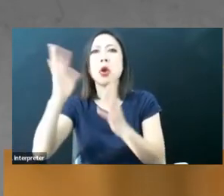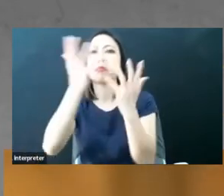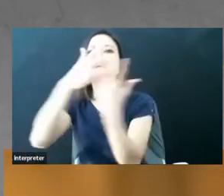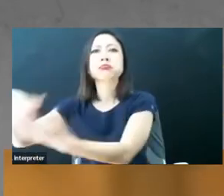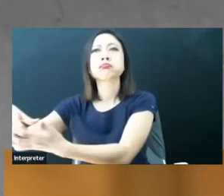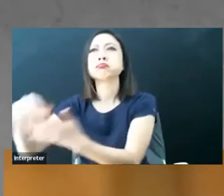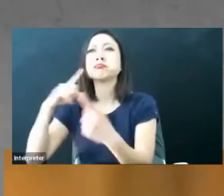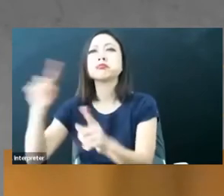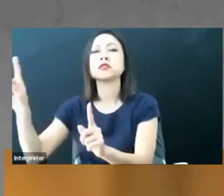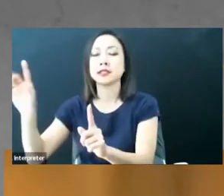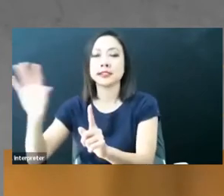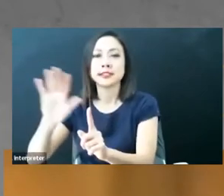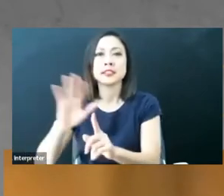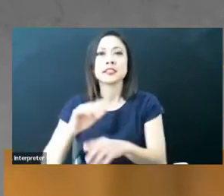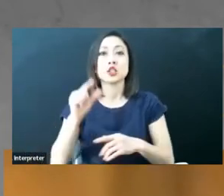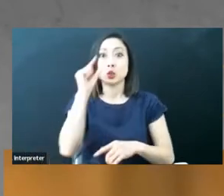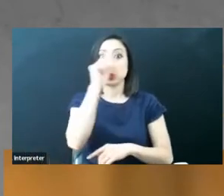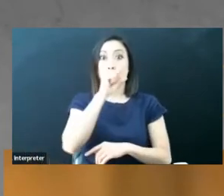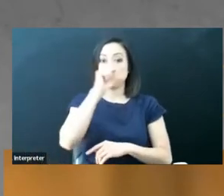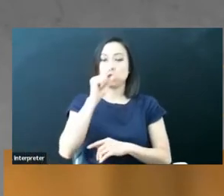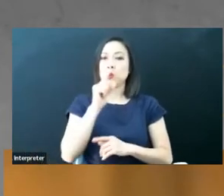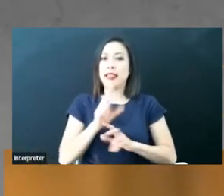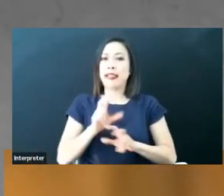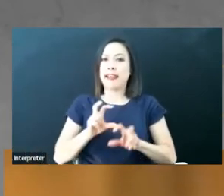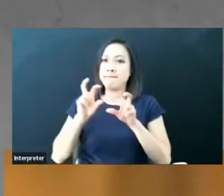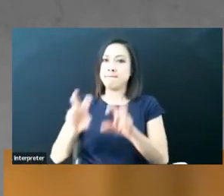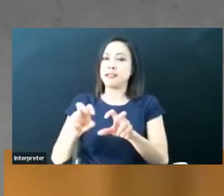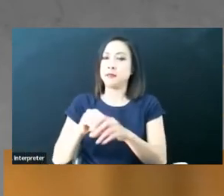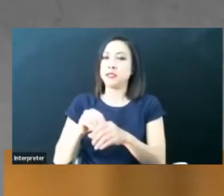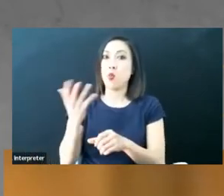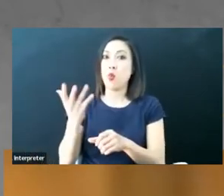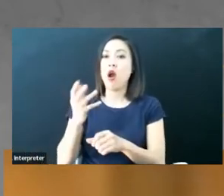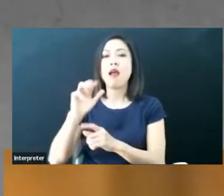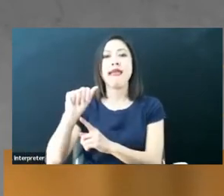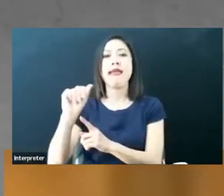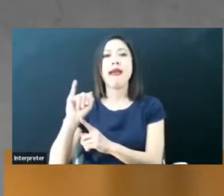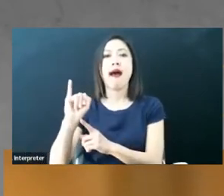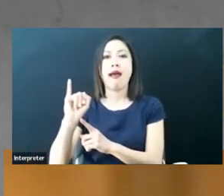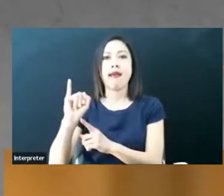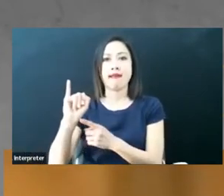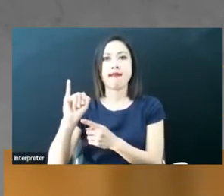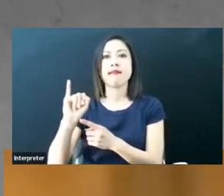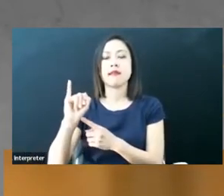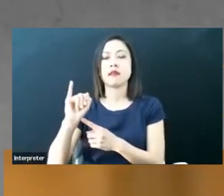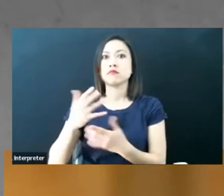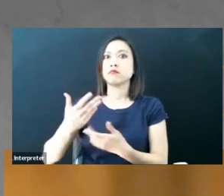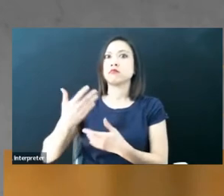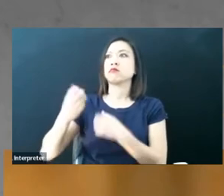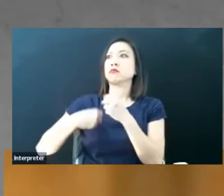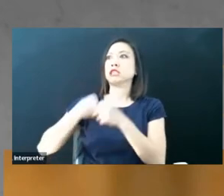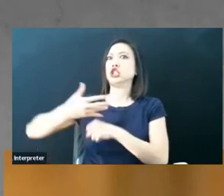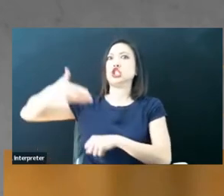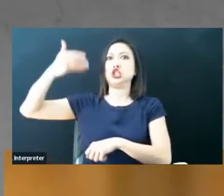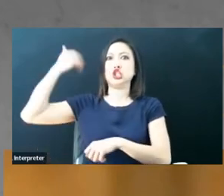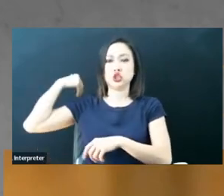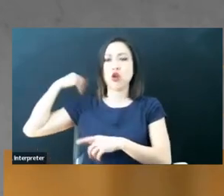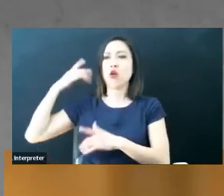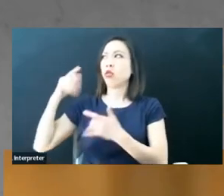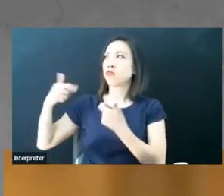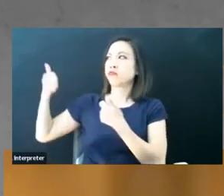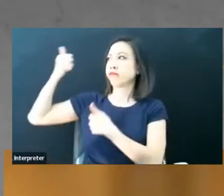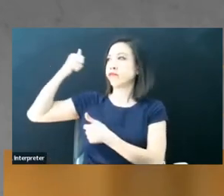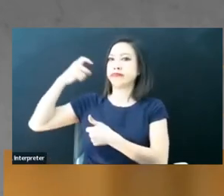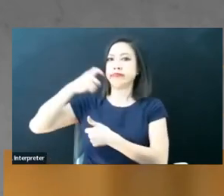today is all of our investment in AI. And years ago, our CEO, Sundar Pichai, said, we are AI first. It